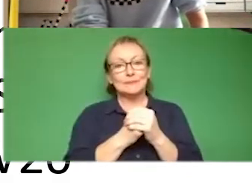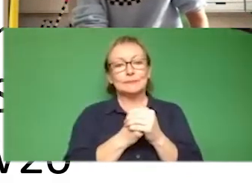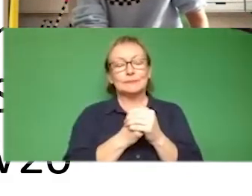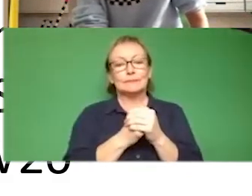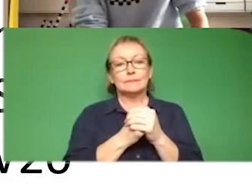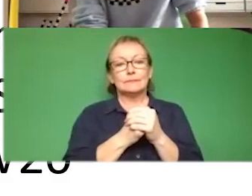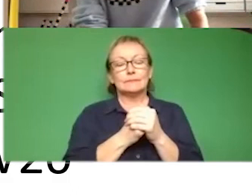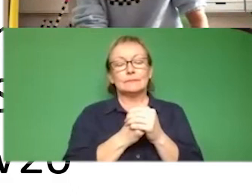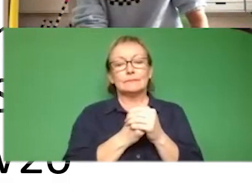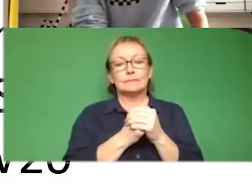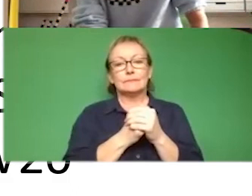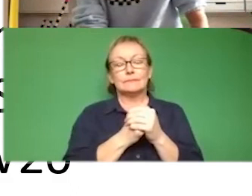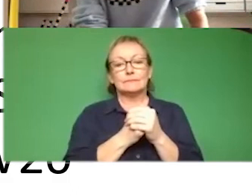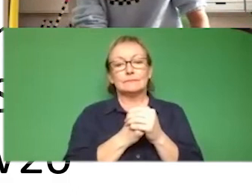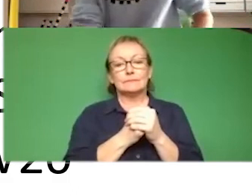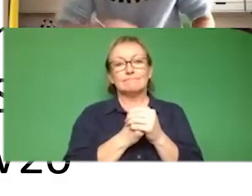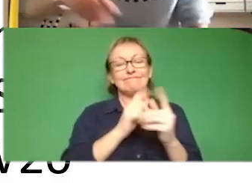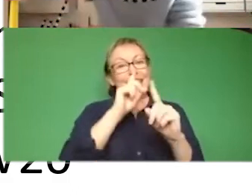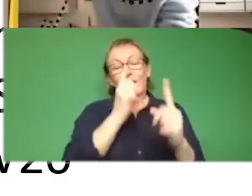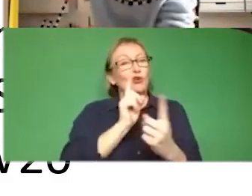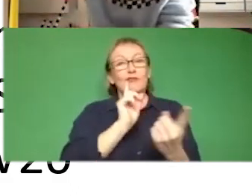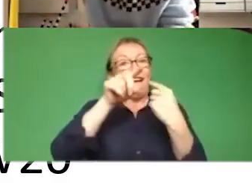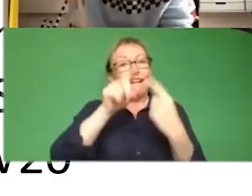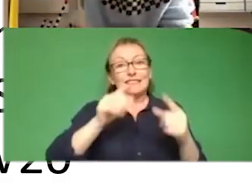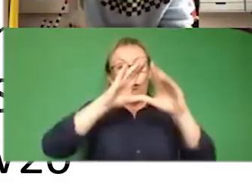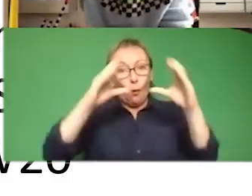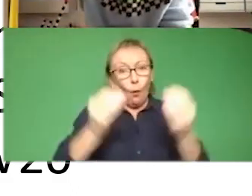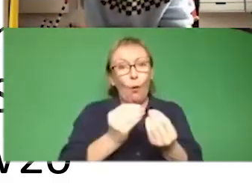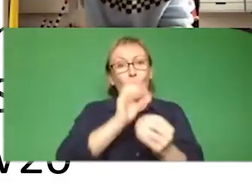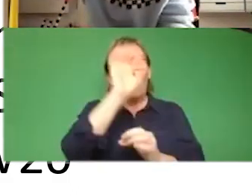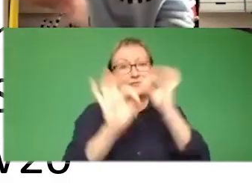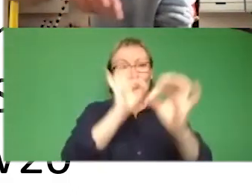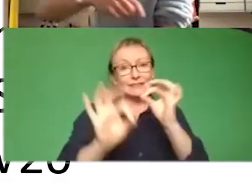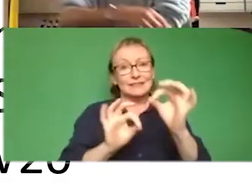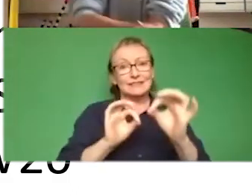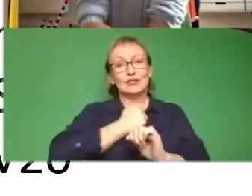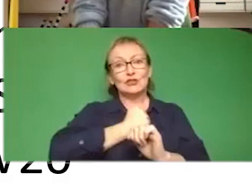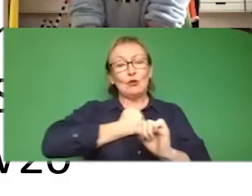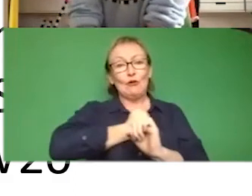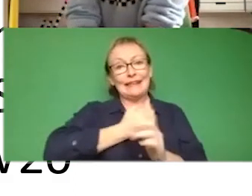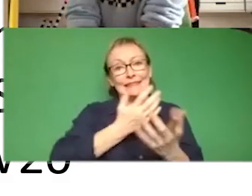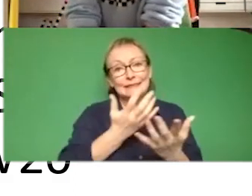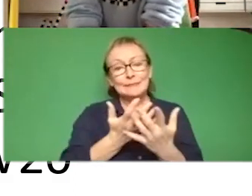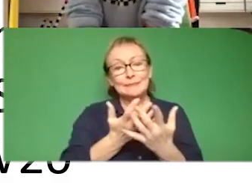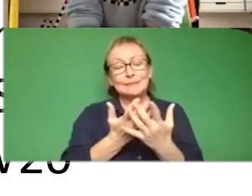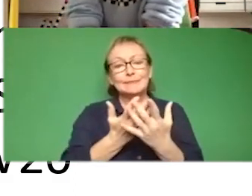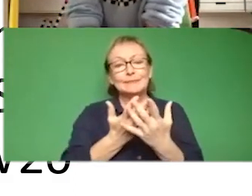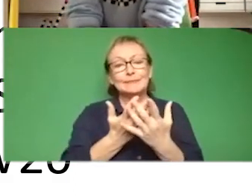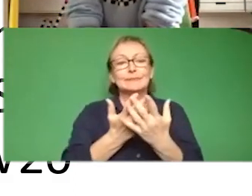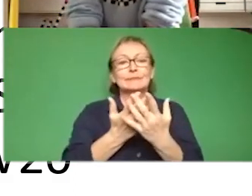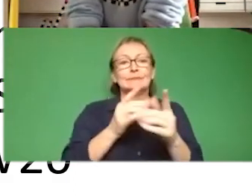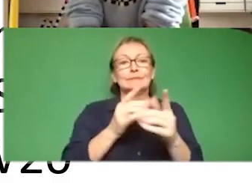Unfortunately, we didn't have enough time to answer everyone's questions. There were a few more, so I'm just going to apologise for not being able to answer them all. But I am trying to wrap us up on